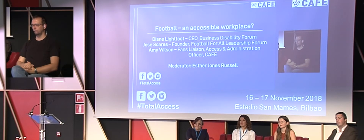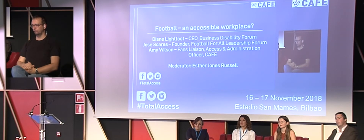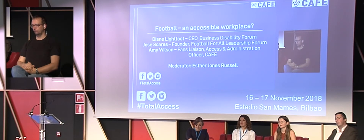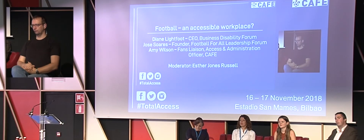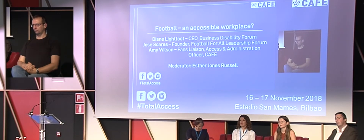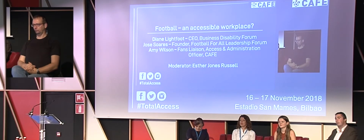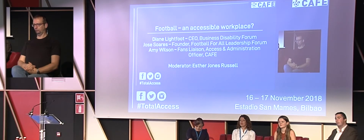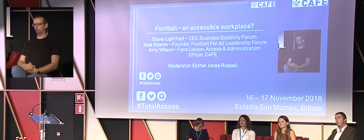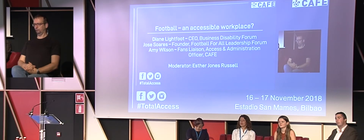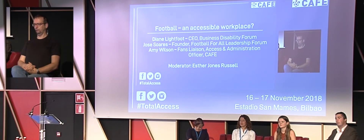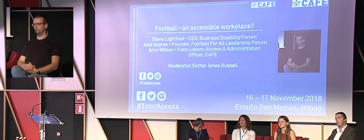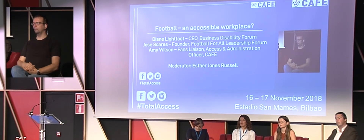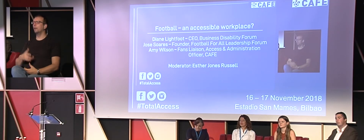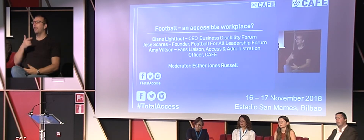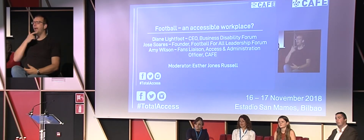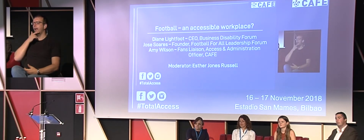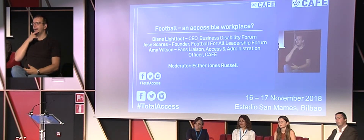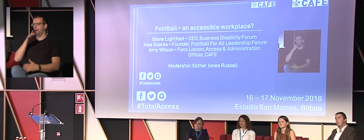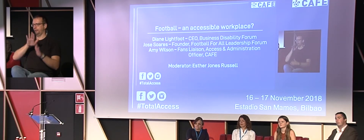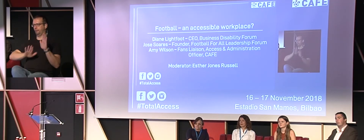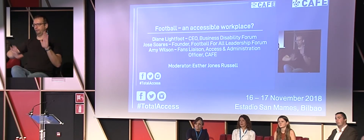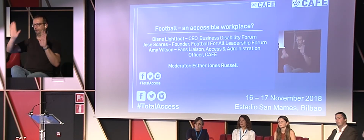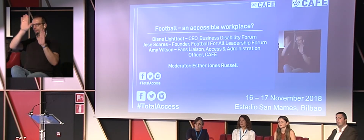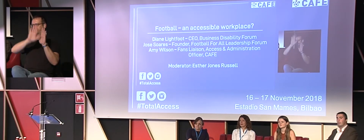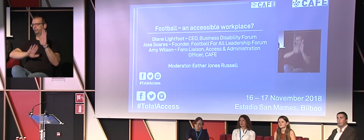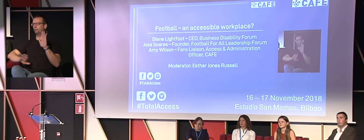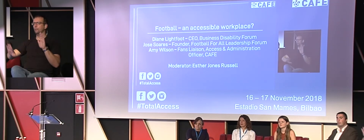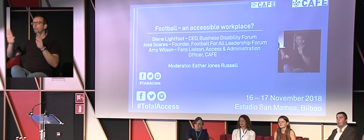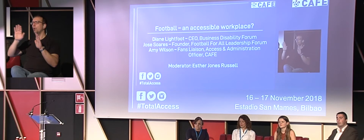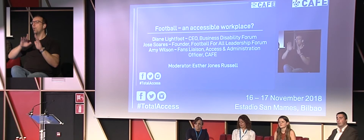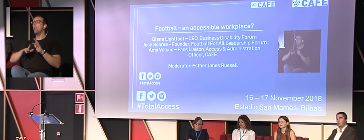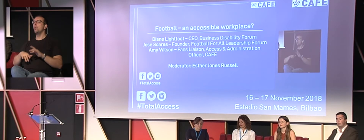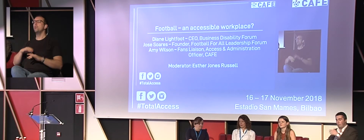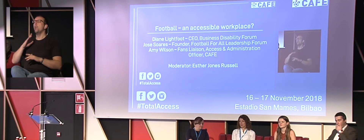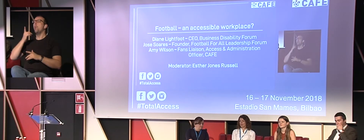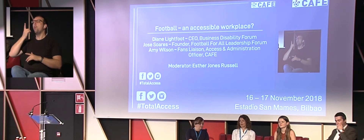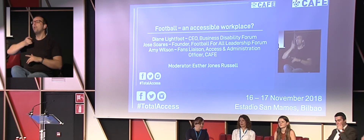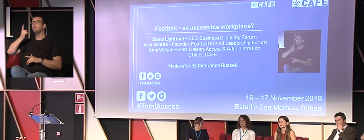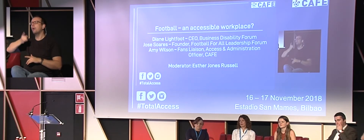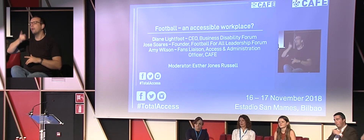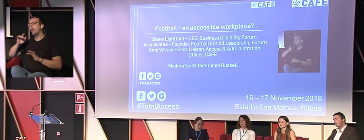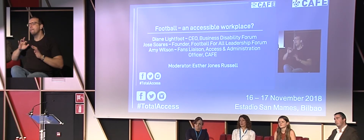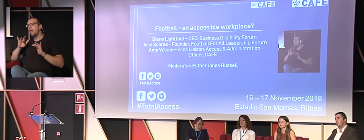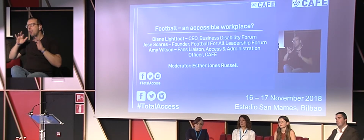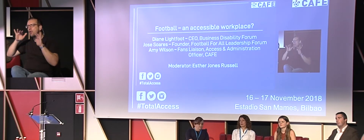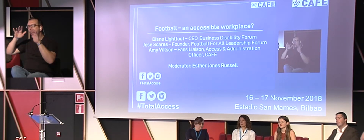if that includes friends and family. So I just wanted to state that, because I think it's them two statistics are very